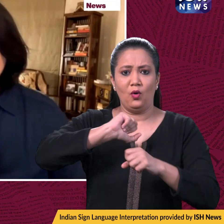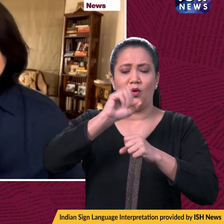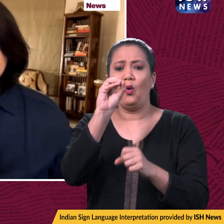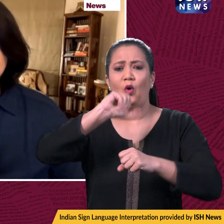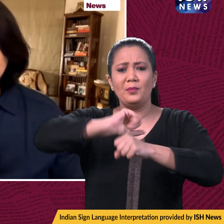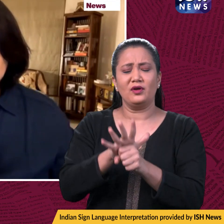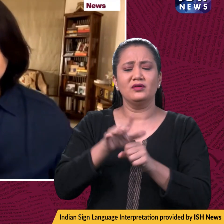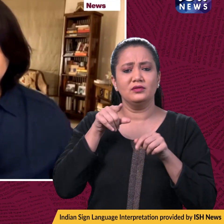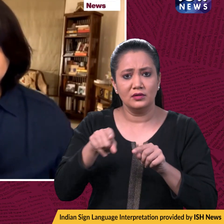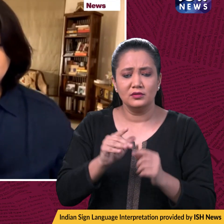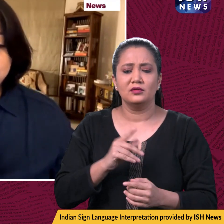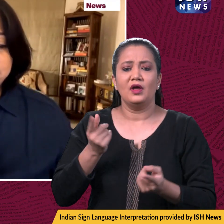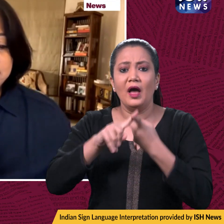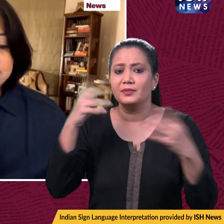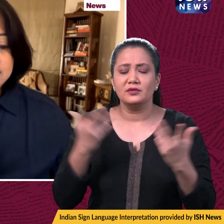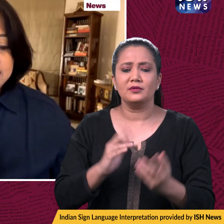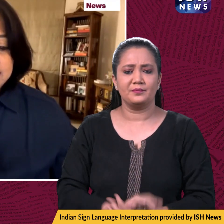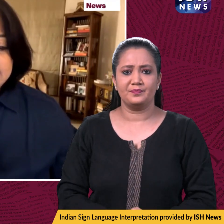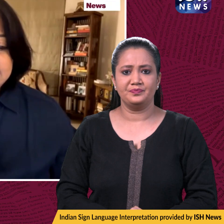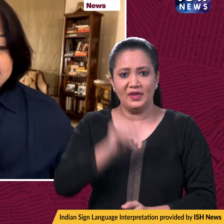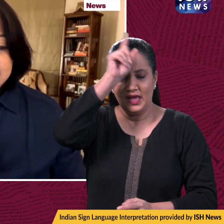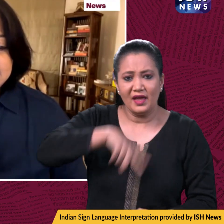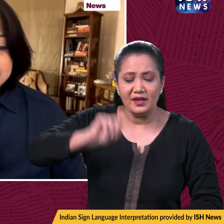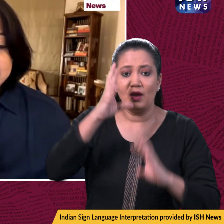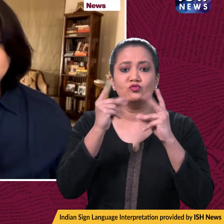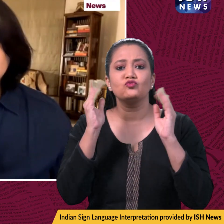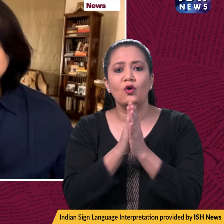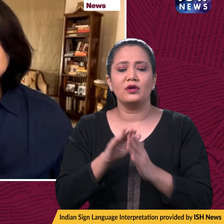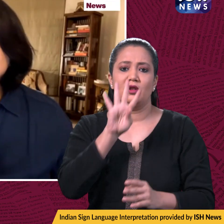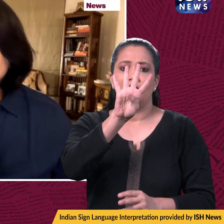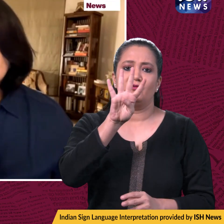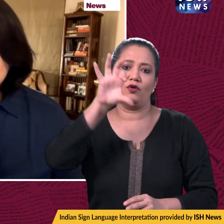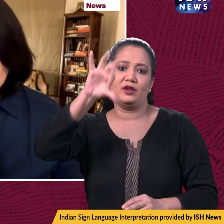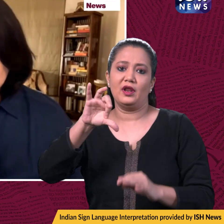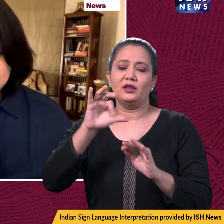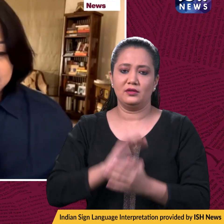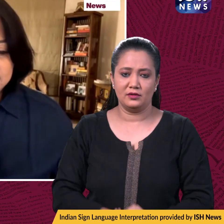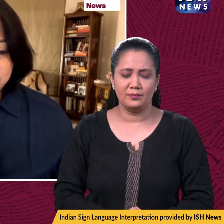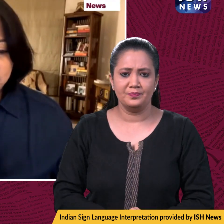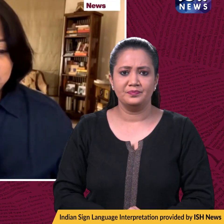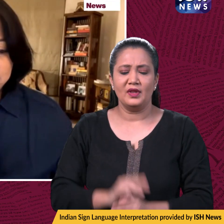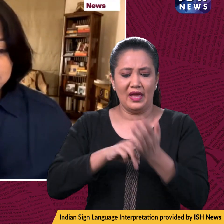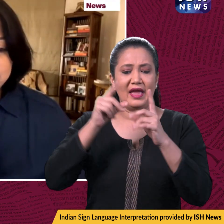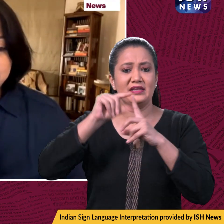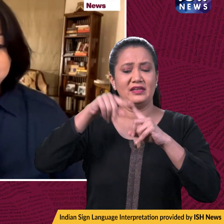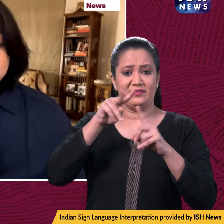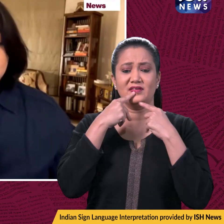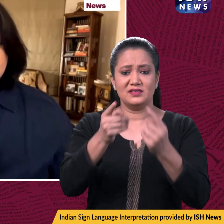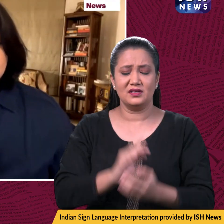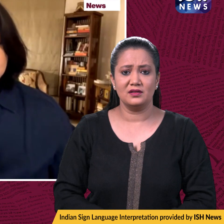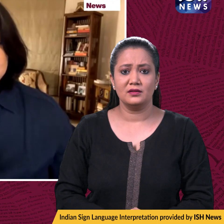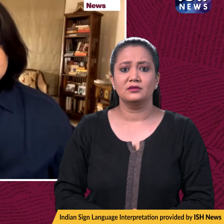the Omicron variant of the COVID virus. India's tally has now gone up to 49 cases, according to